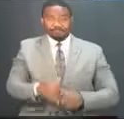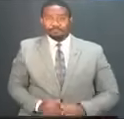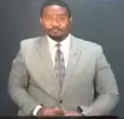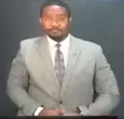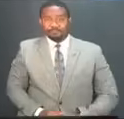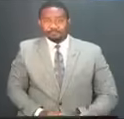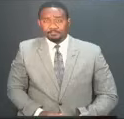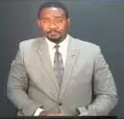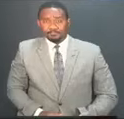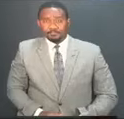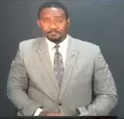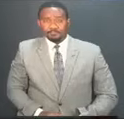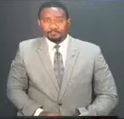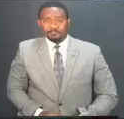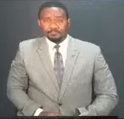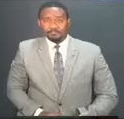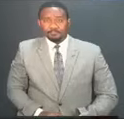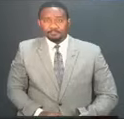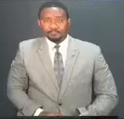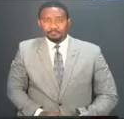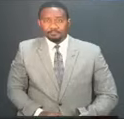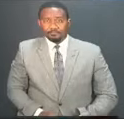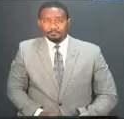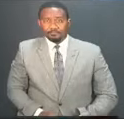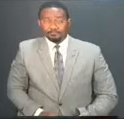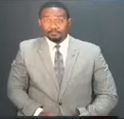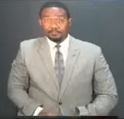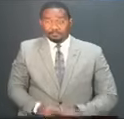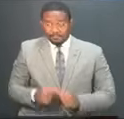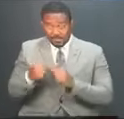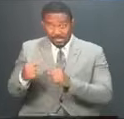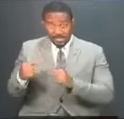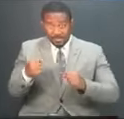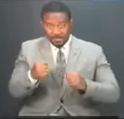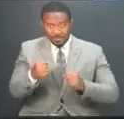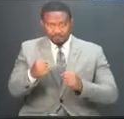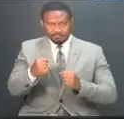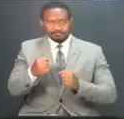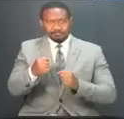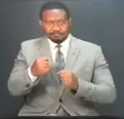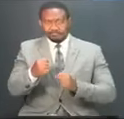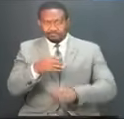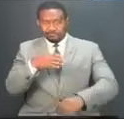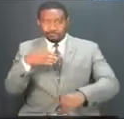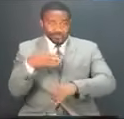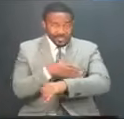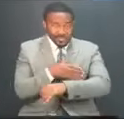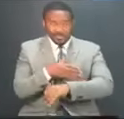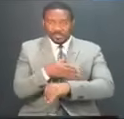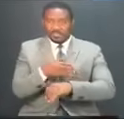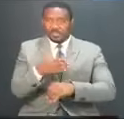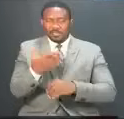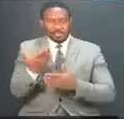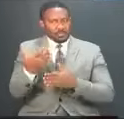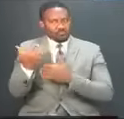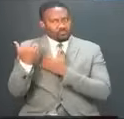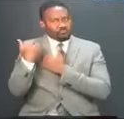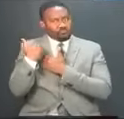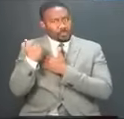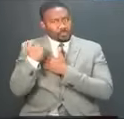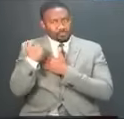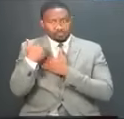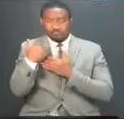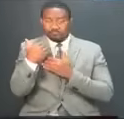And it said, in exercise of the powers conferred and the duty imposed